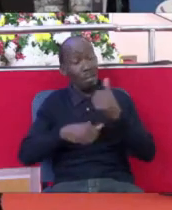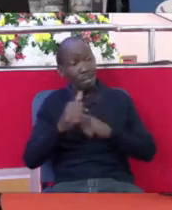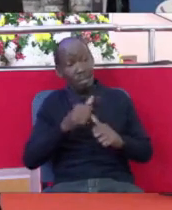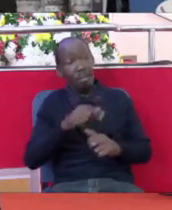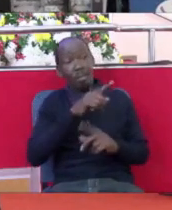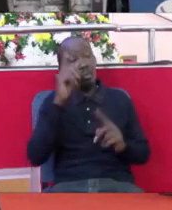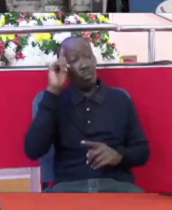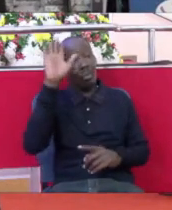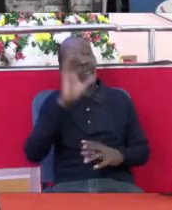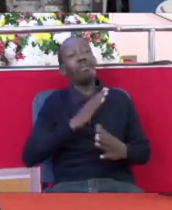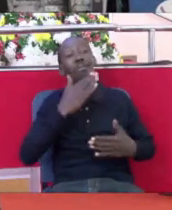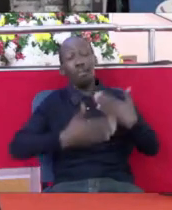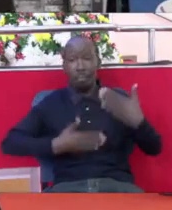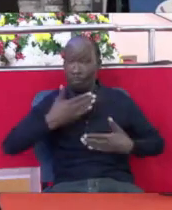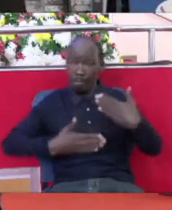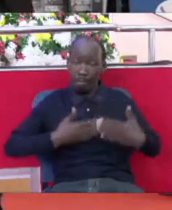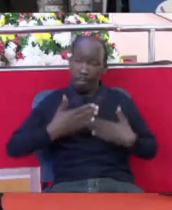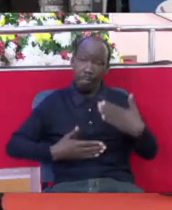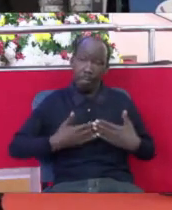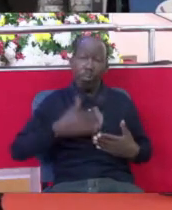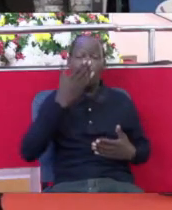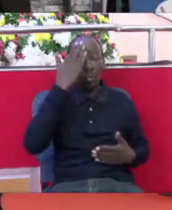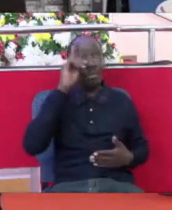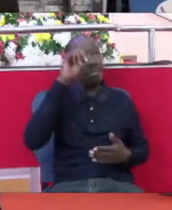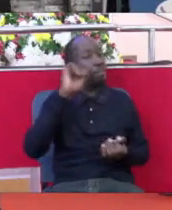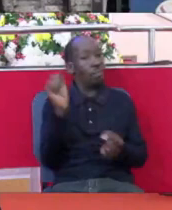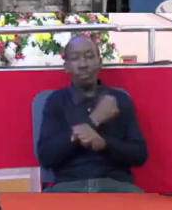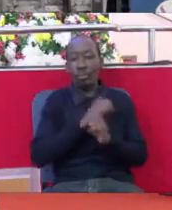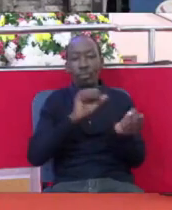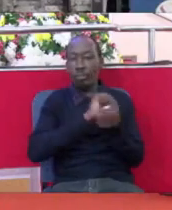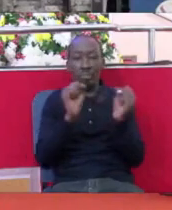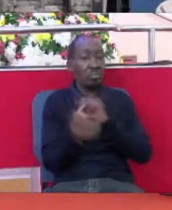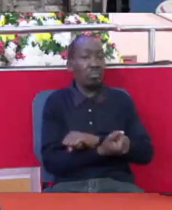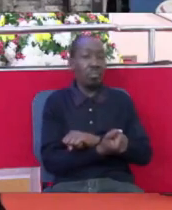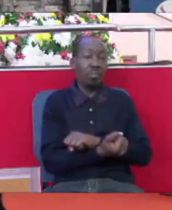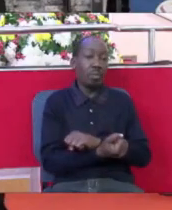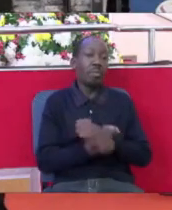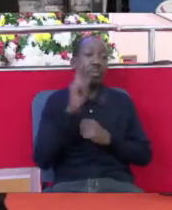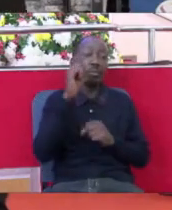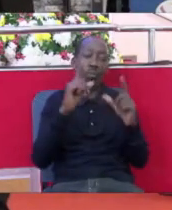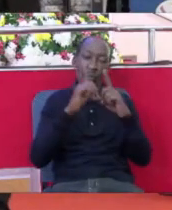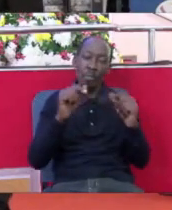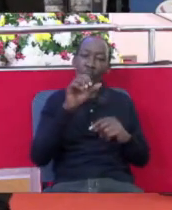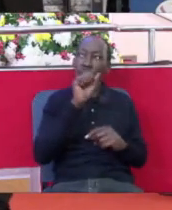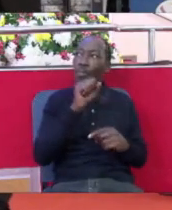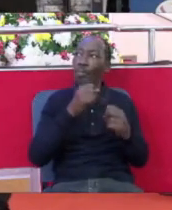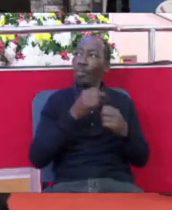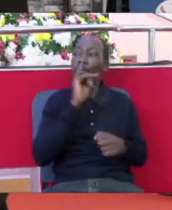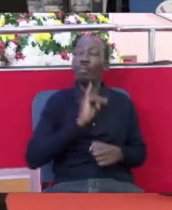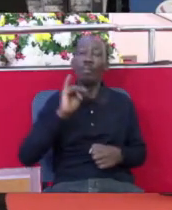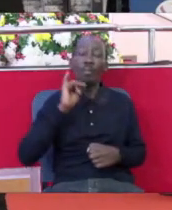know his character, utajua pia tabia yake, knowing that he's unchanging, ya kwamba ni Mungu ambaye habadiliki. His word in Isaiah 55 verse 8 and